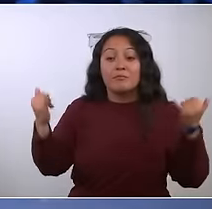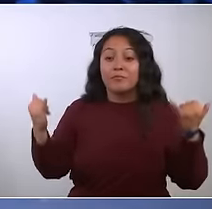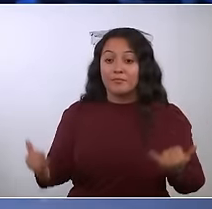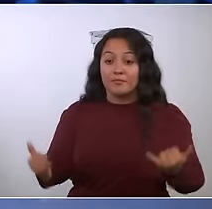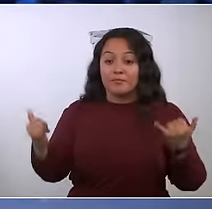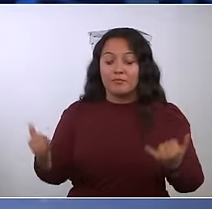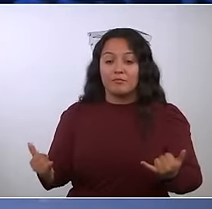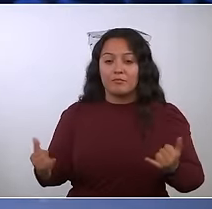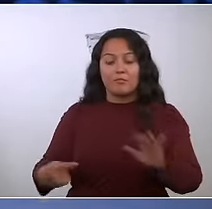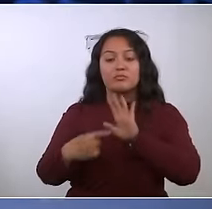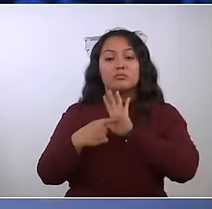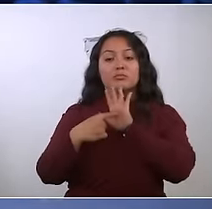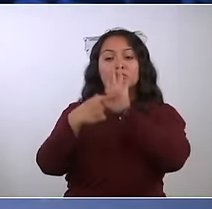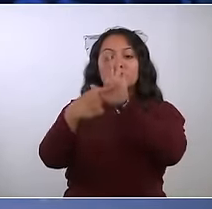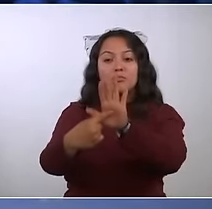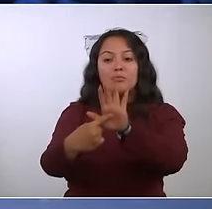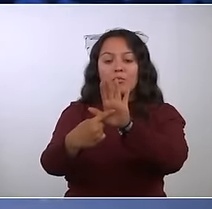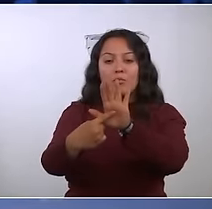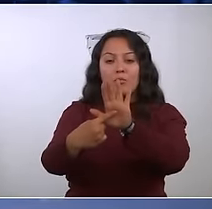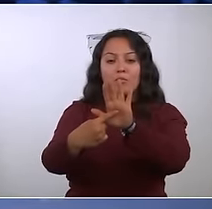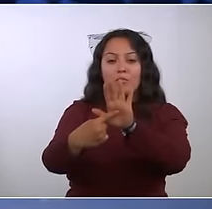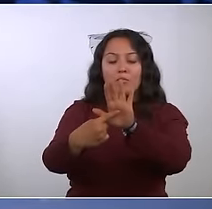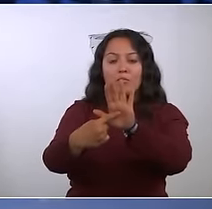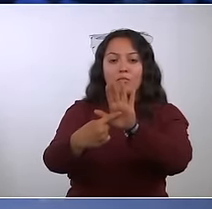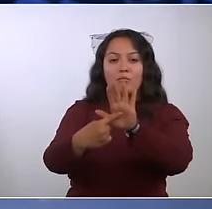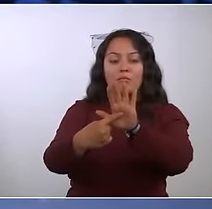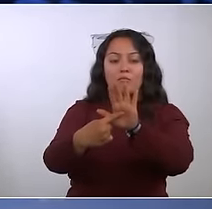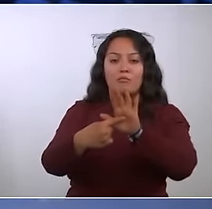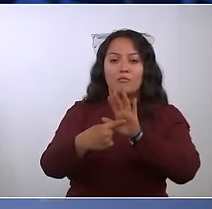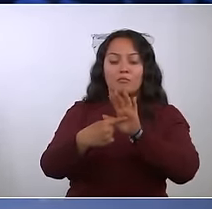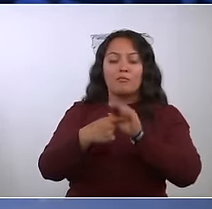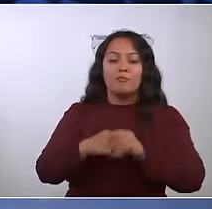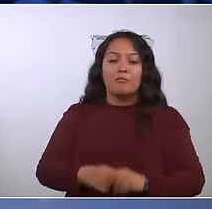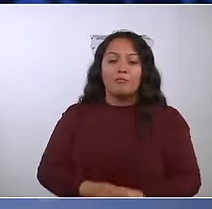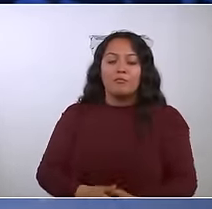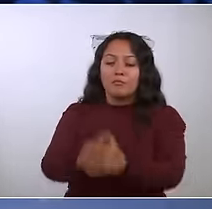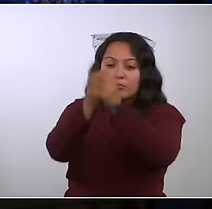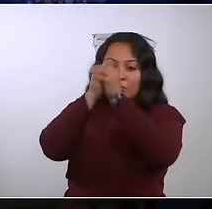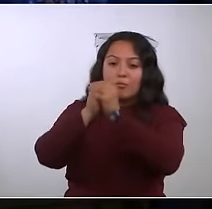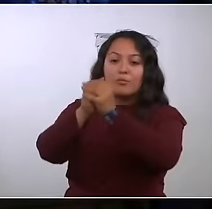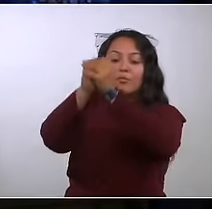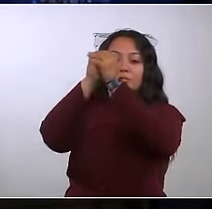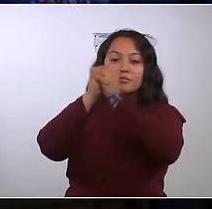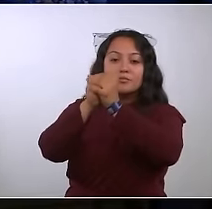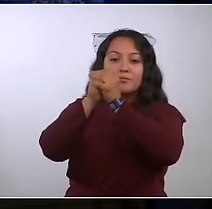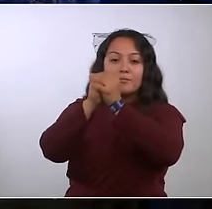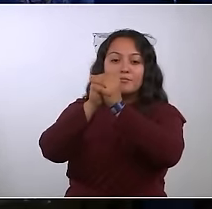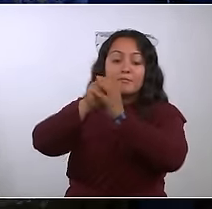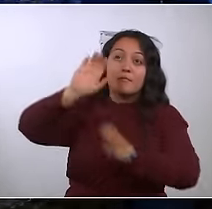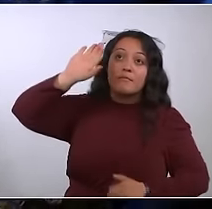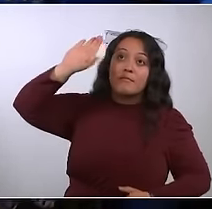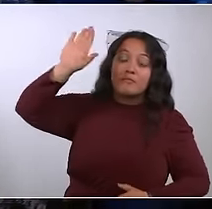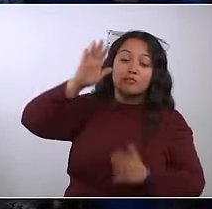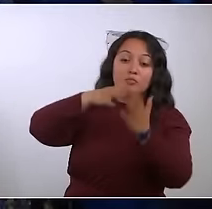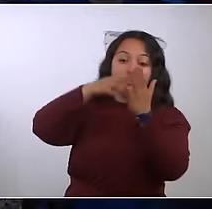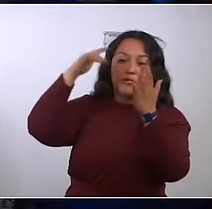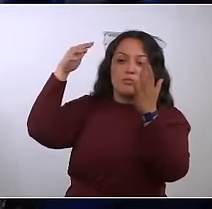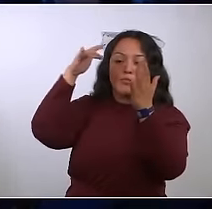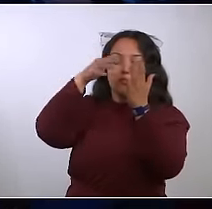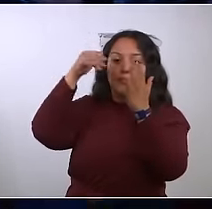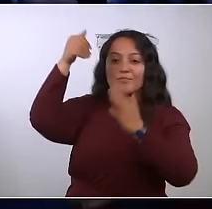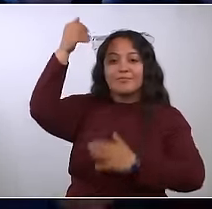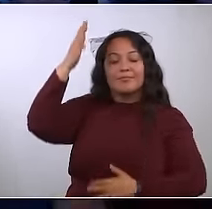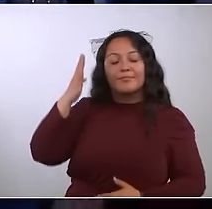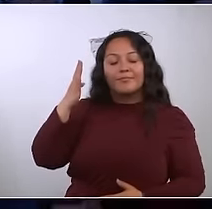right para now revelar, to reveal, para expresar, to express, para alabar to praise la gloria de Dios. The glory